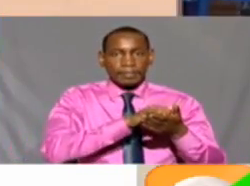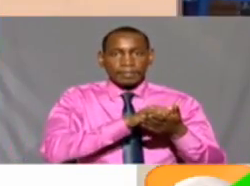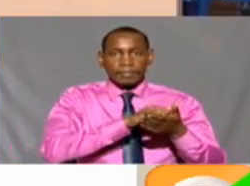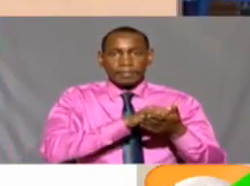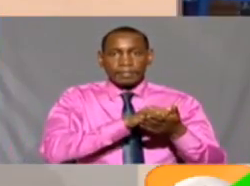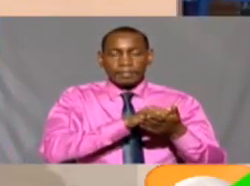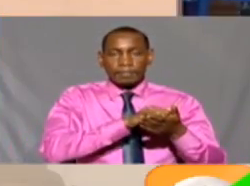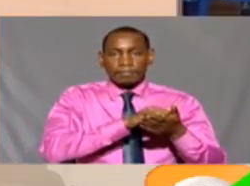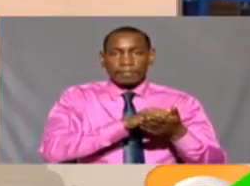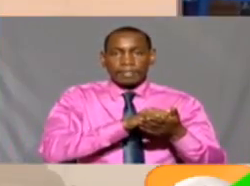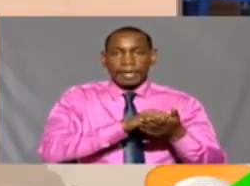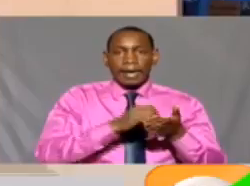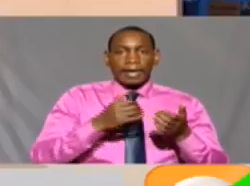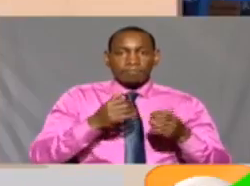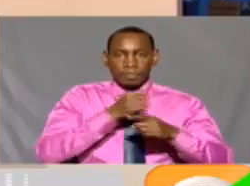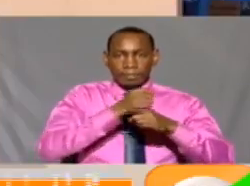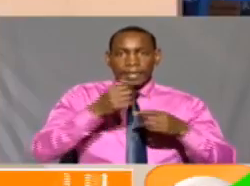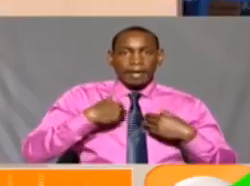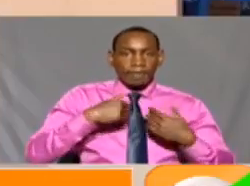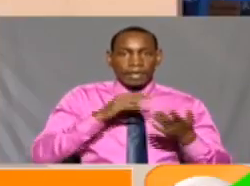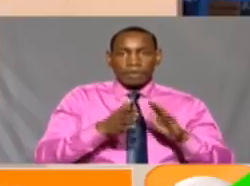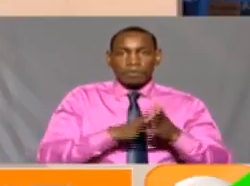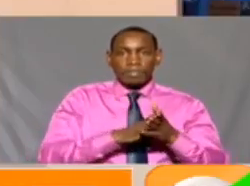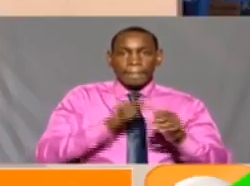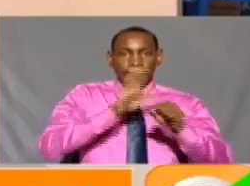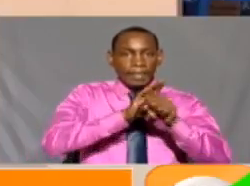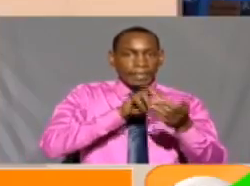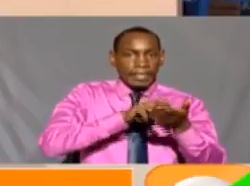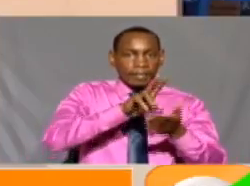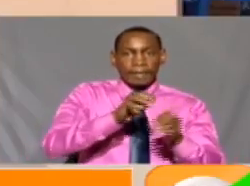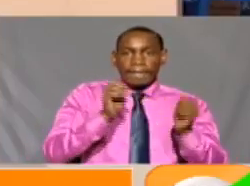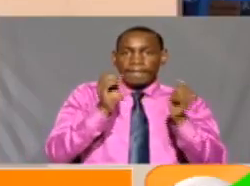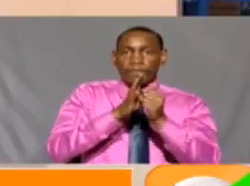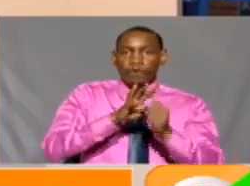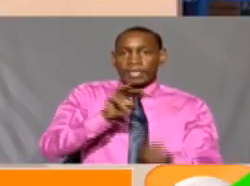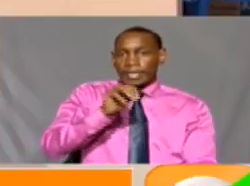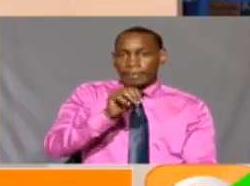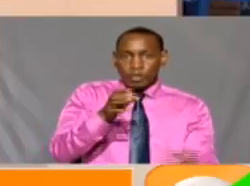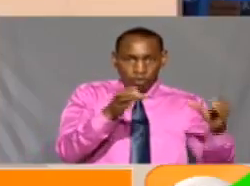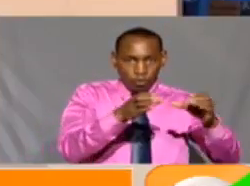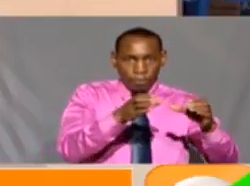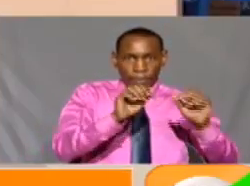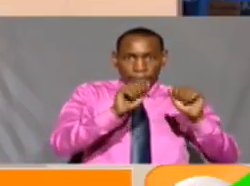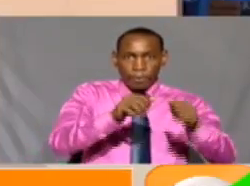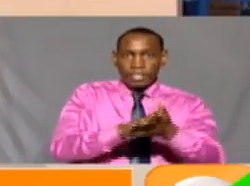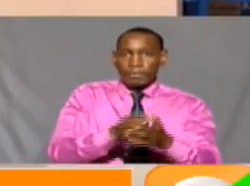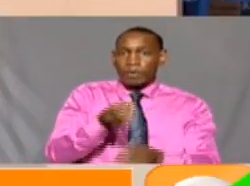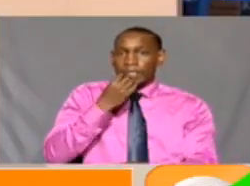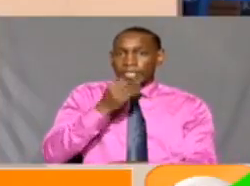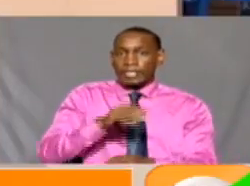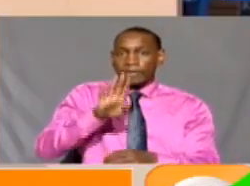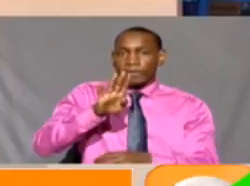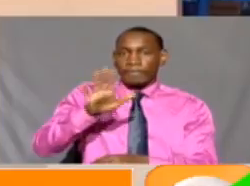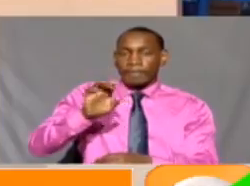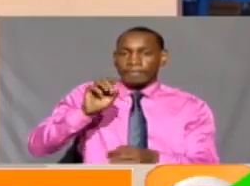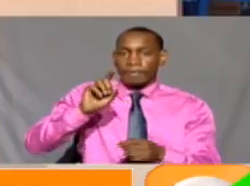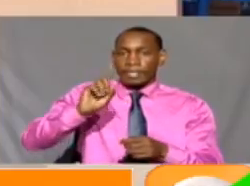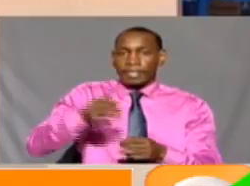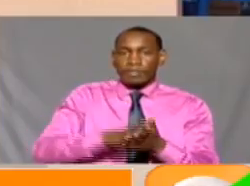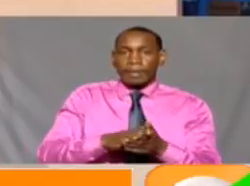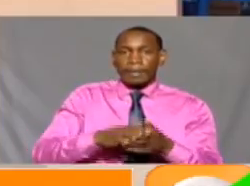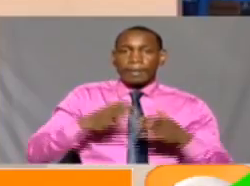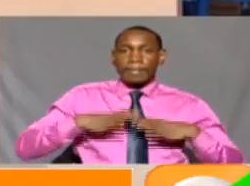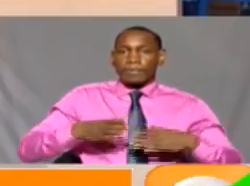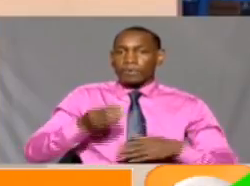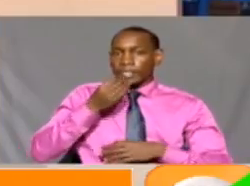said to contain between 40 to 60 million locusts. Yeah. And a 40 million swarm can eat what 35,000 people can eat in a day.